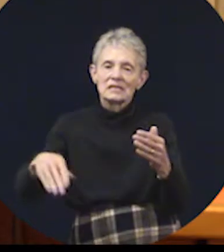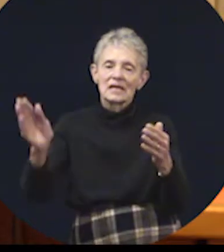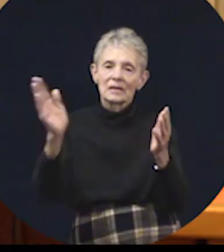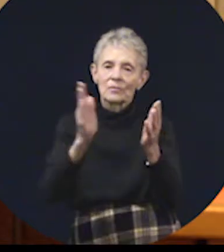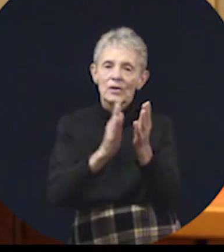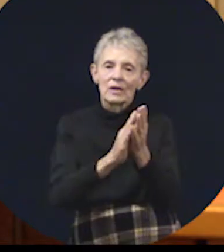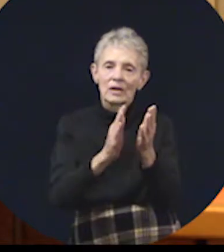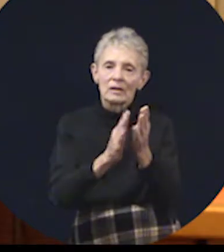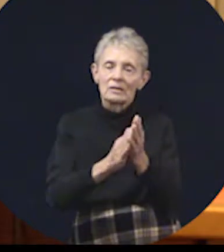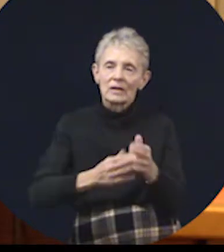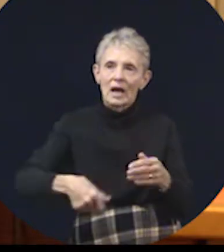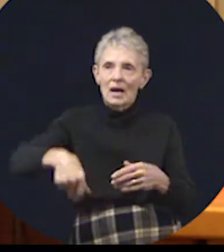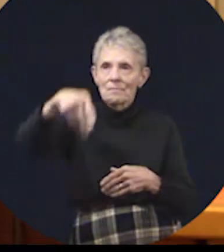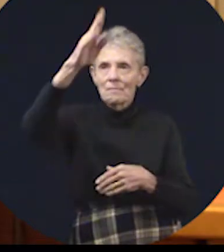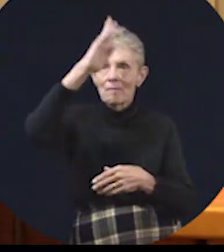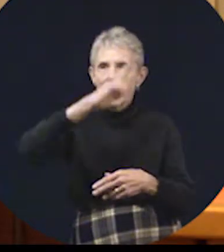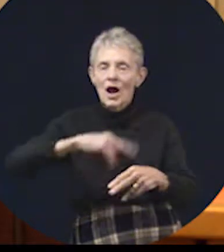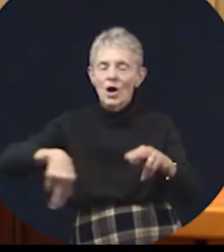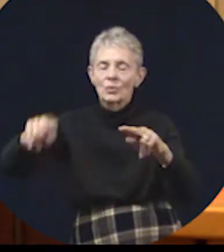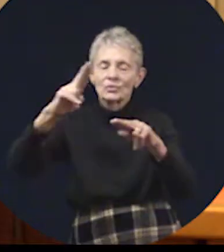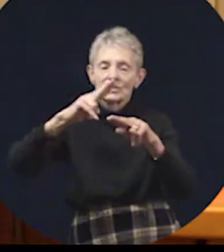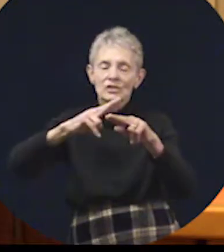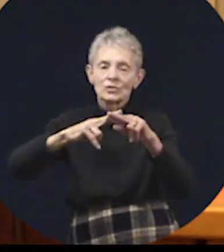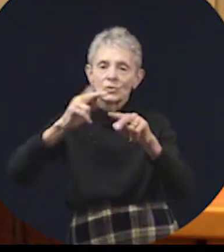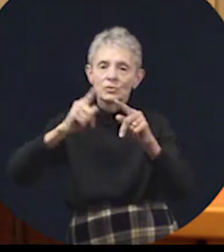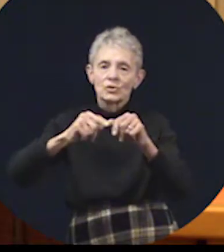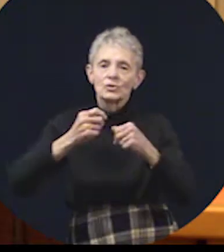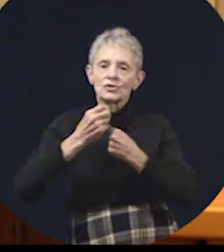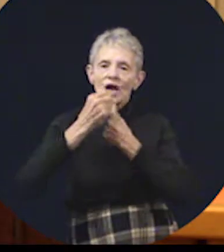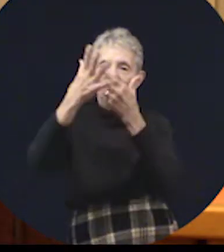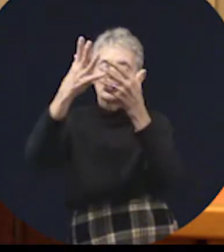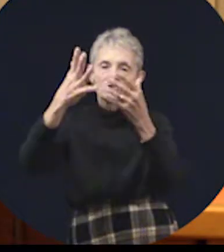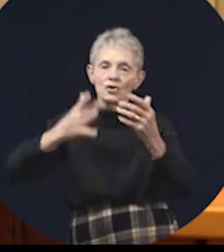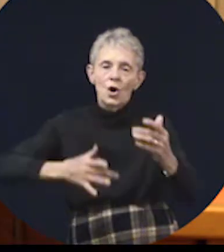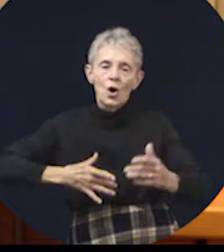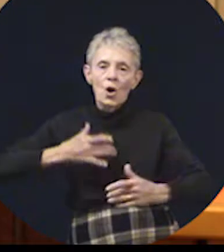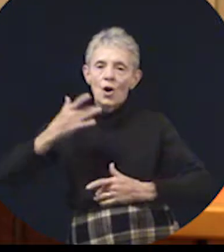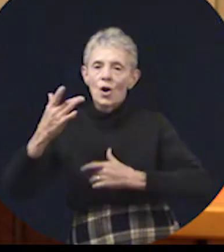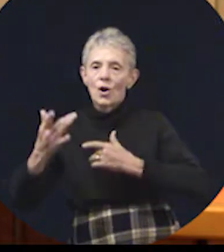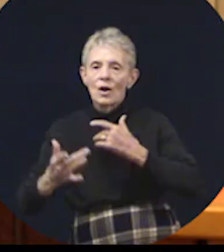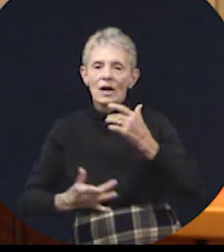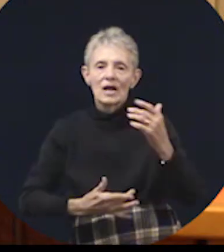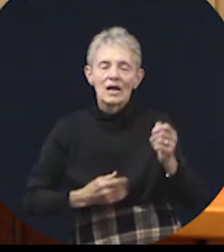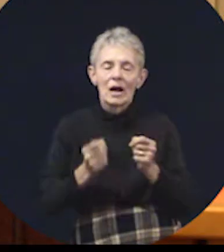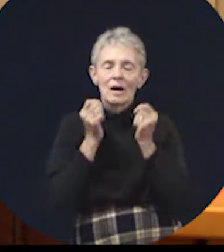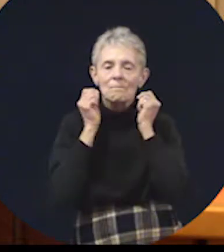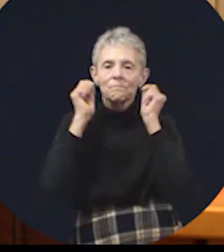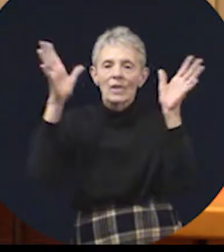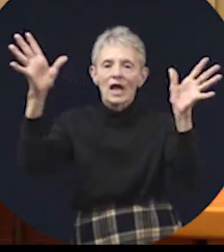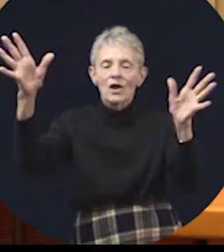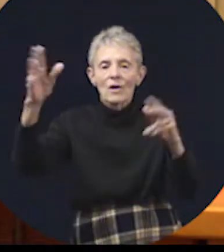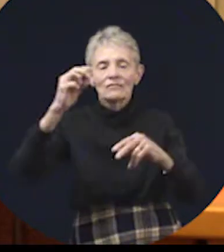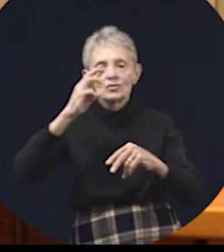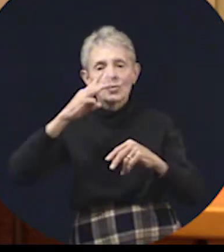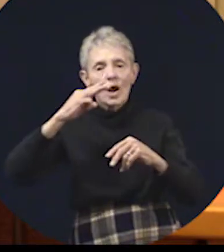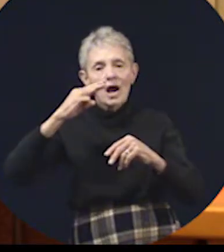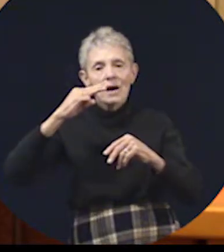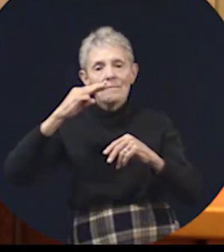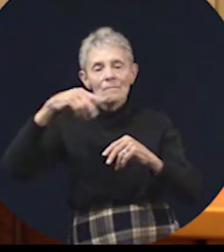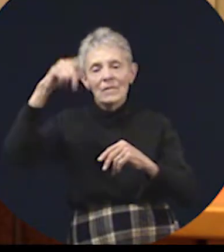praise. God mounts his throne to shouts of joy, a blare